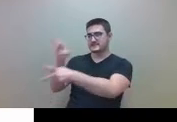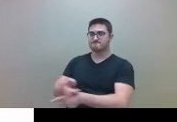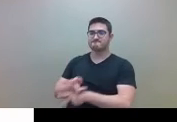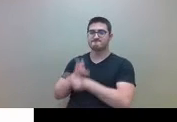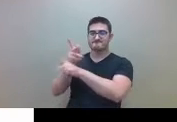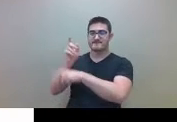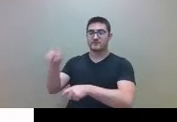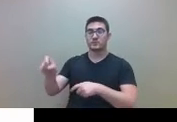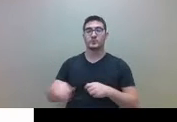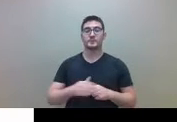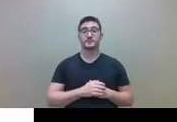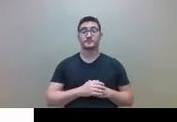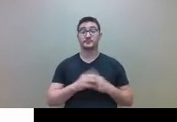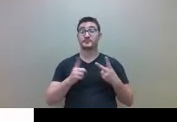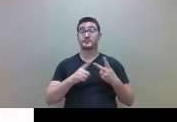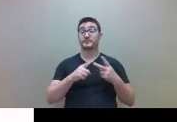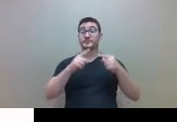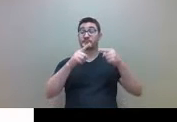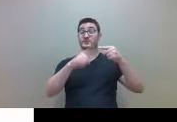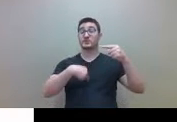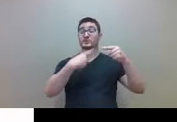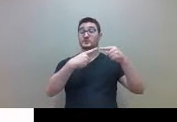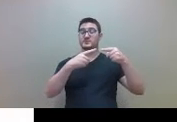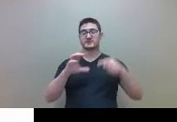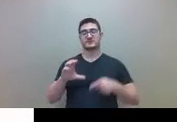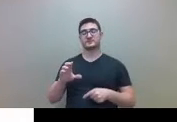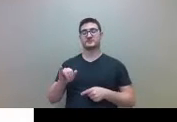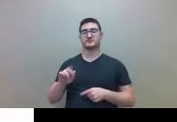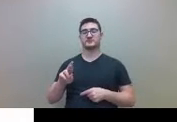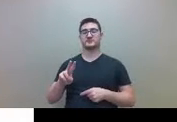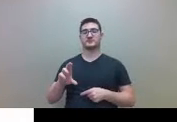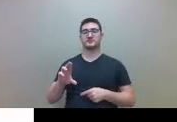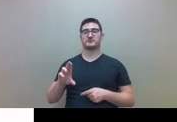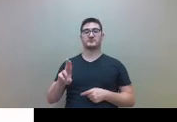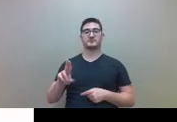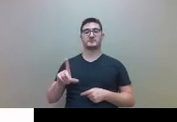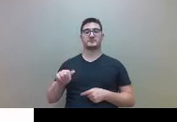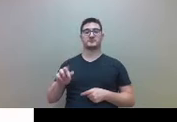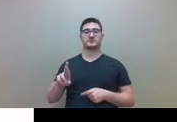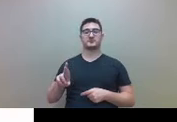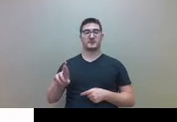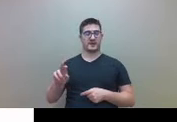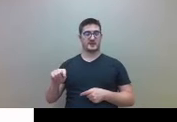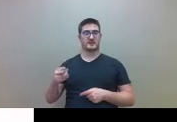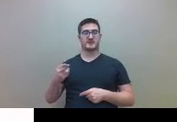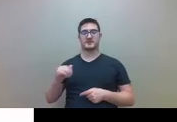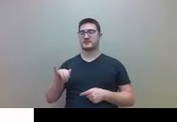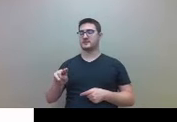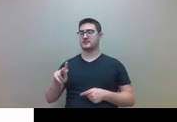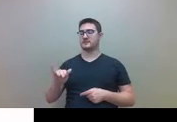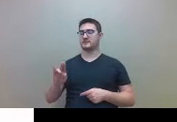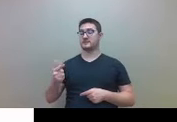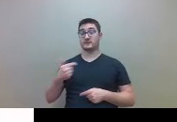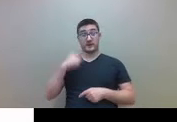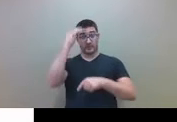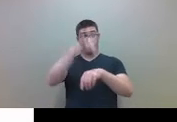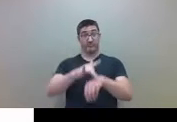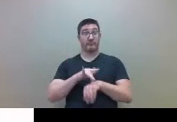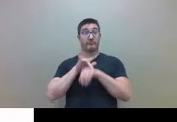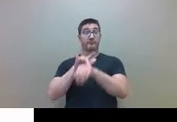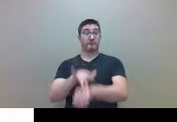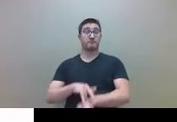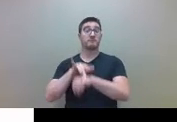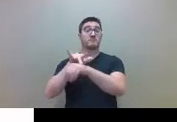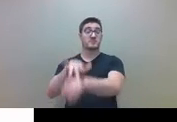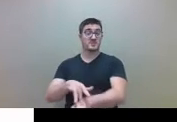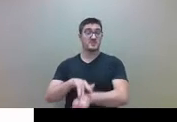Circular thinking. This is the hamster wheel. Are you on a hamster wheel, ruminating, or judging your